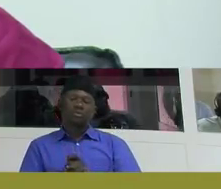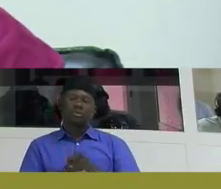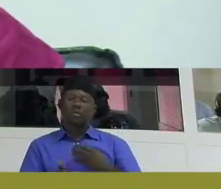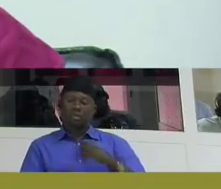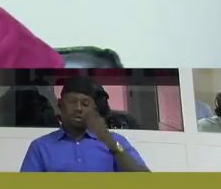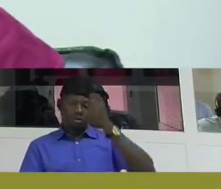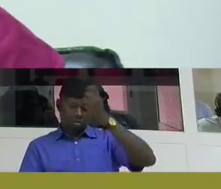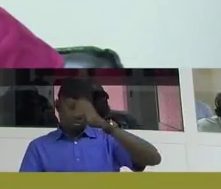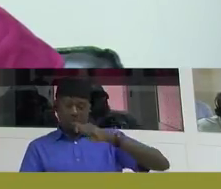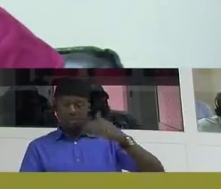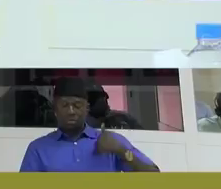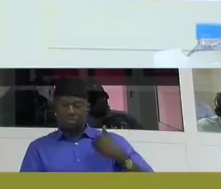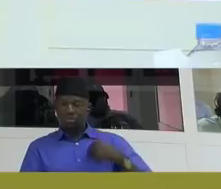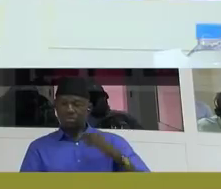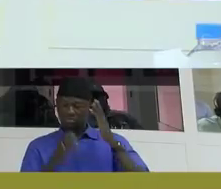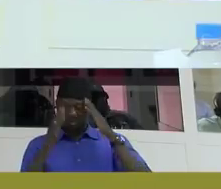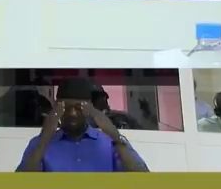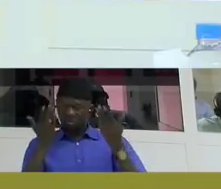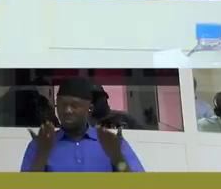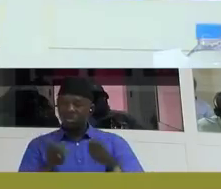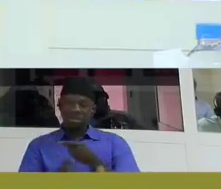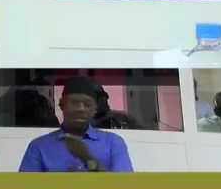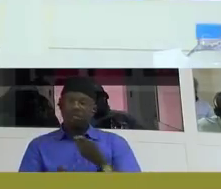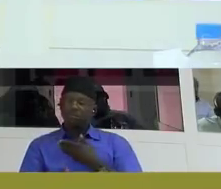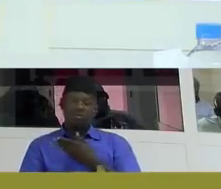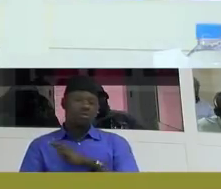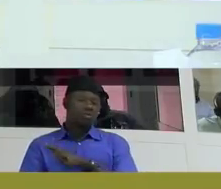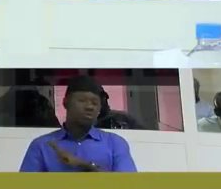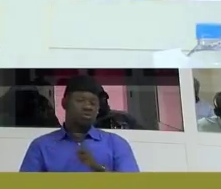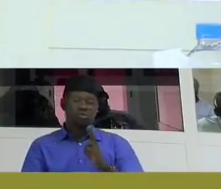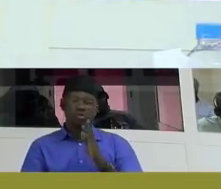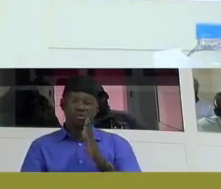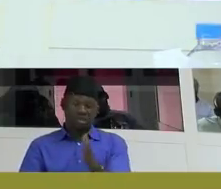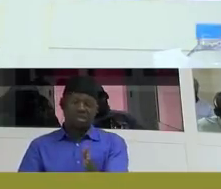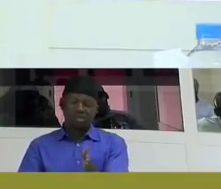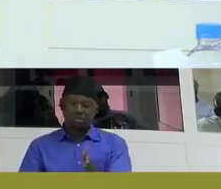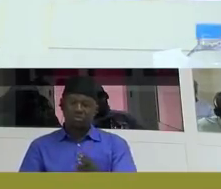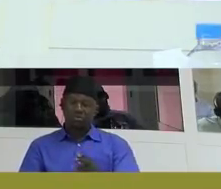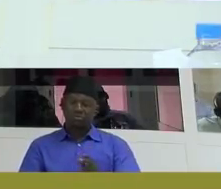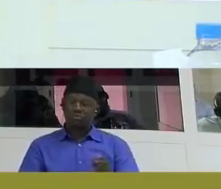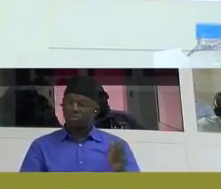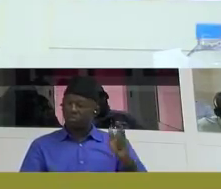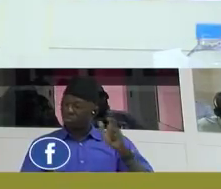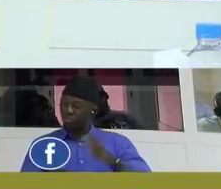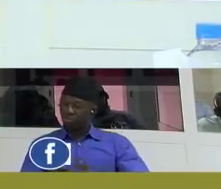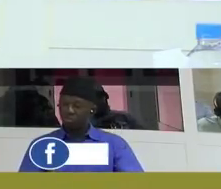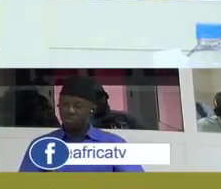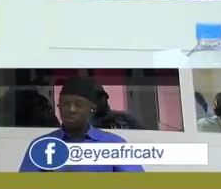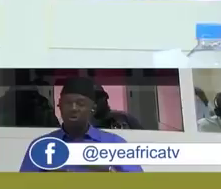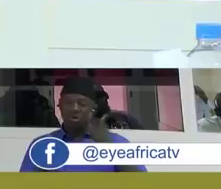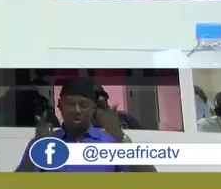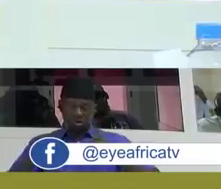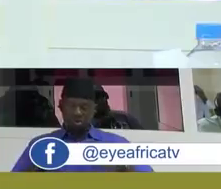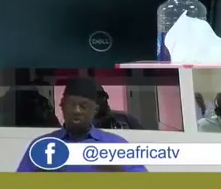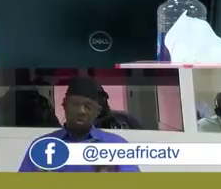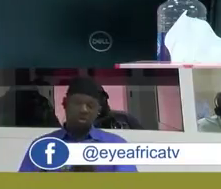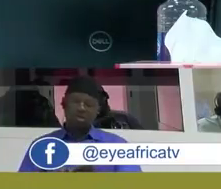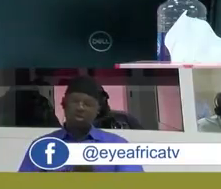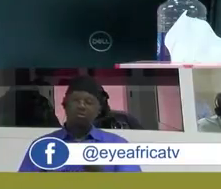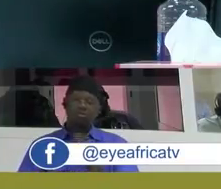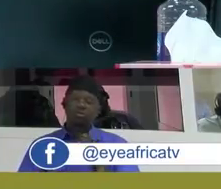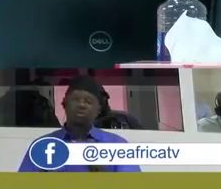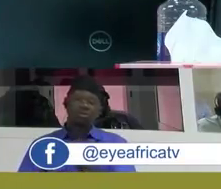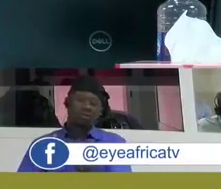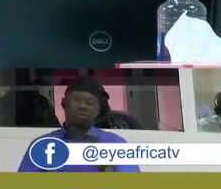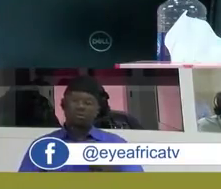even queried that they had no right to implement a law here, that they were not lawmakers, that the